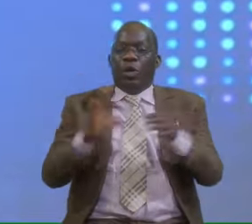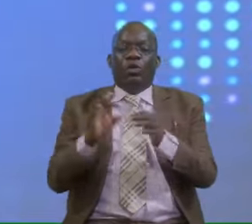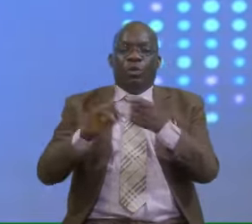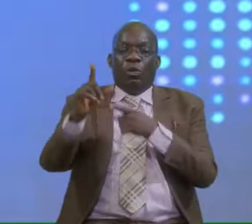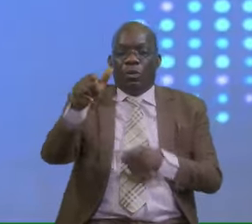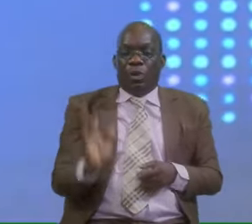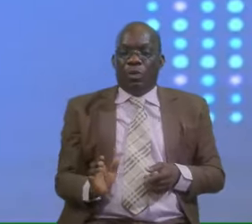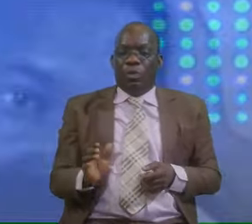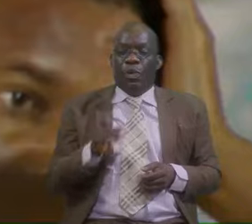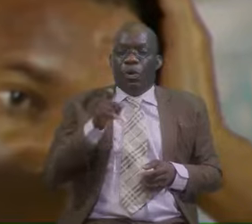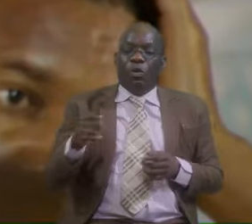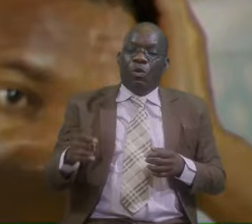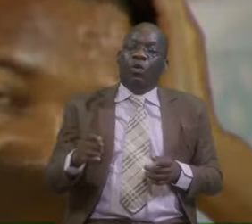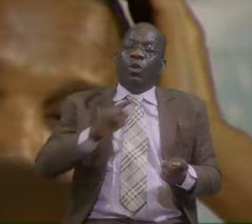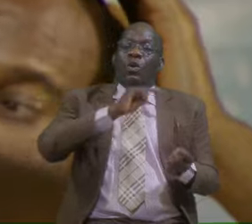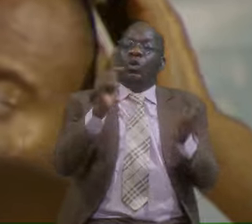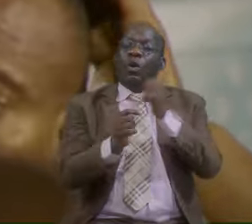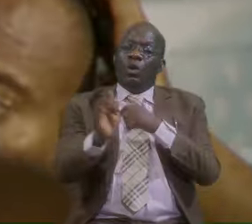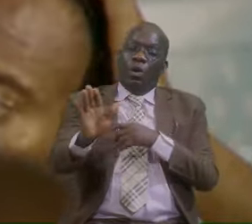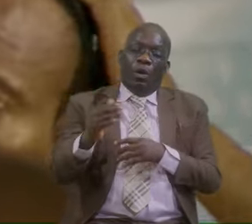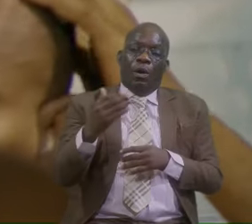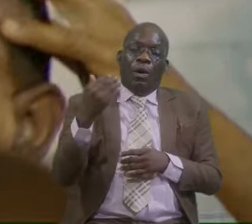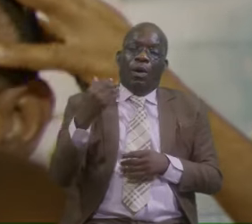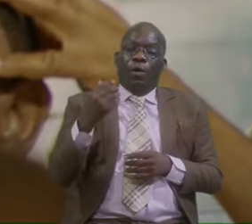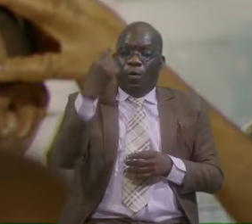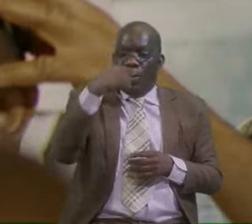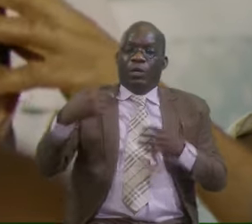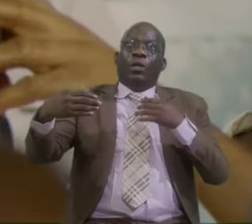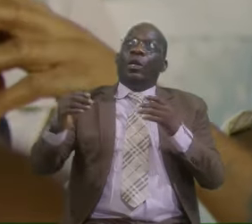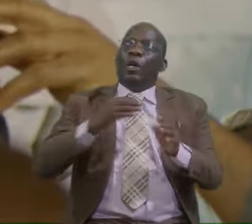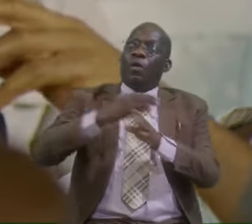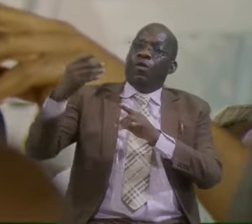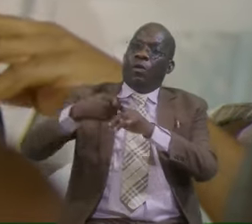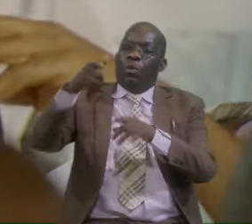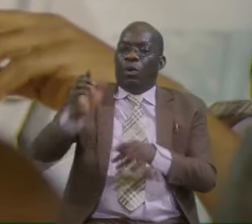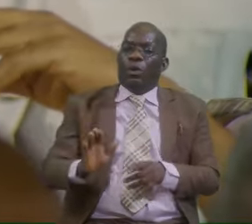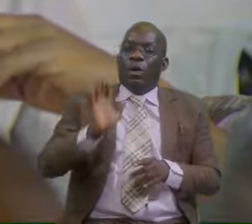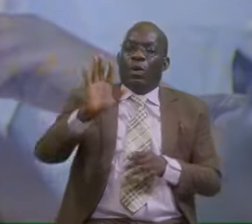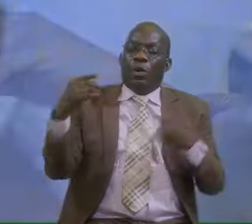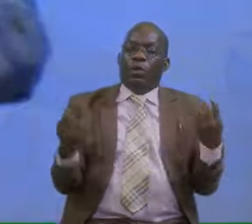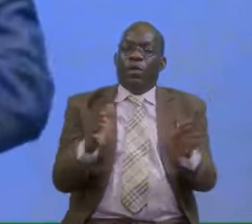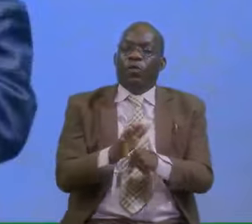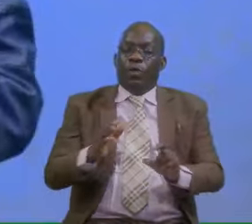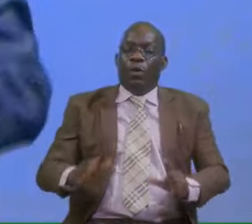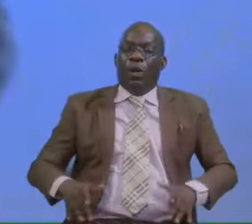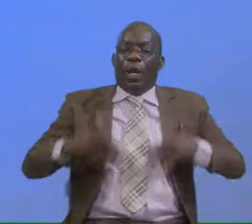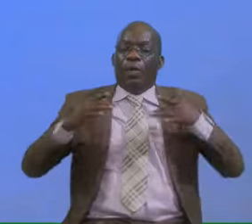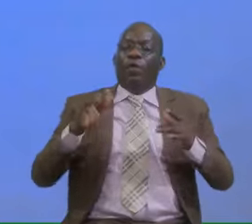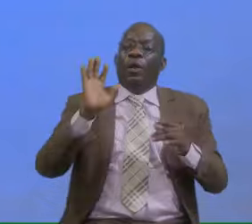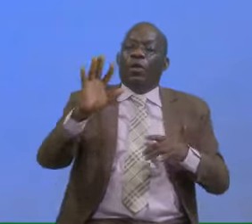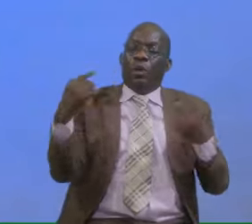been turning your back against God. Your sinful life, your sinful character, your